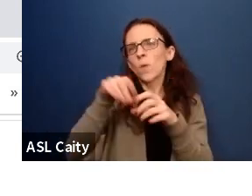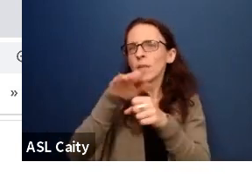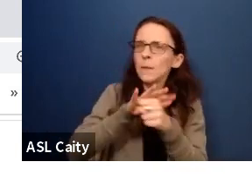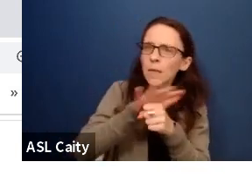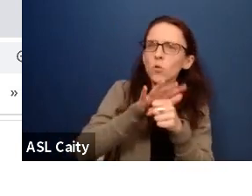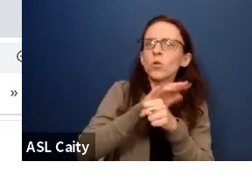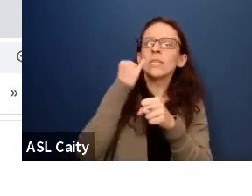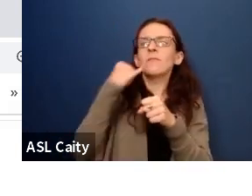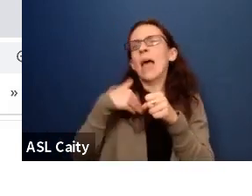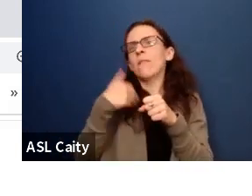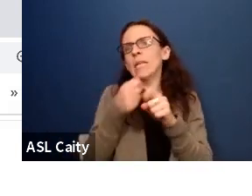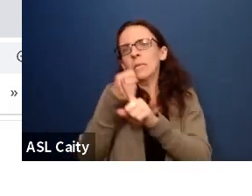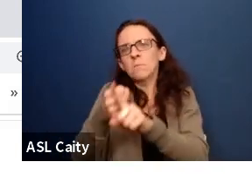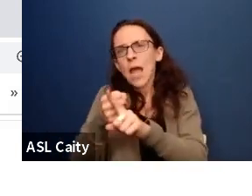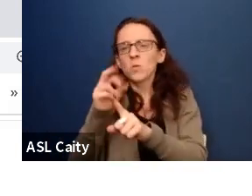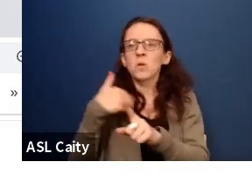not?